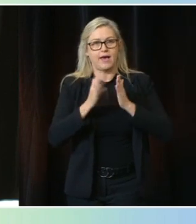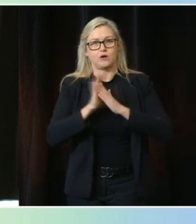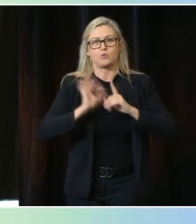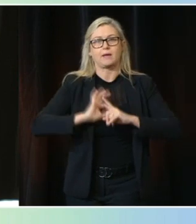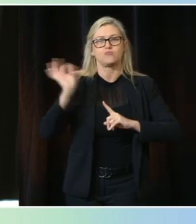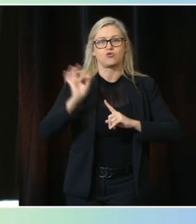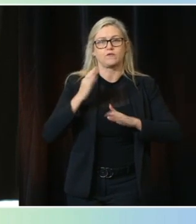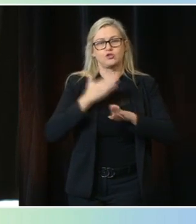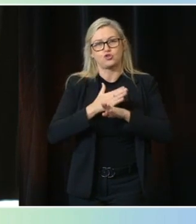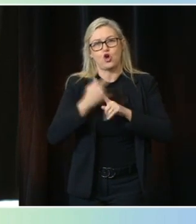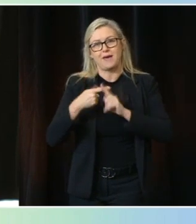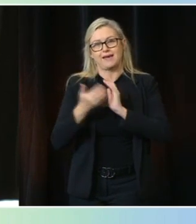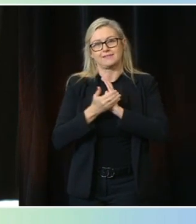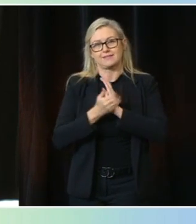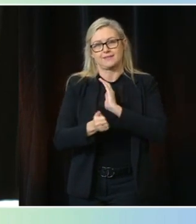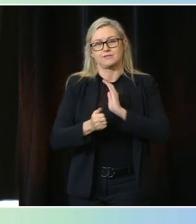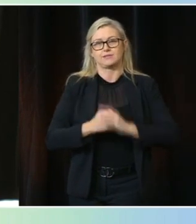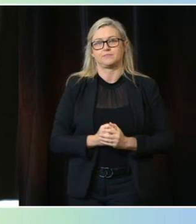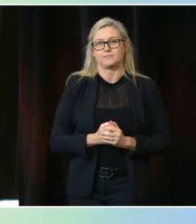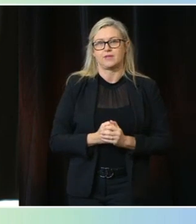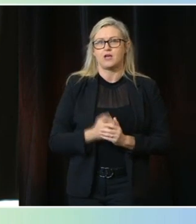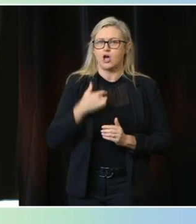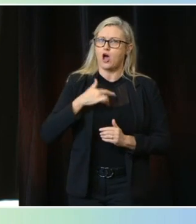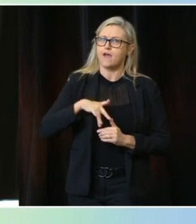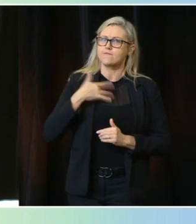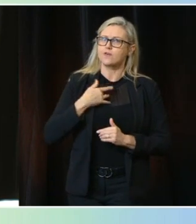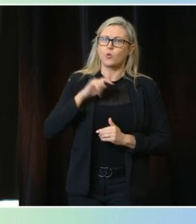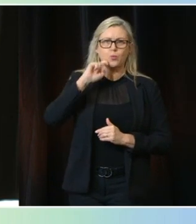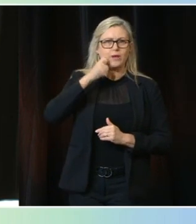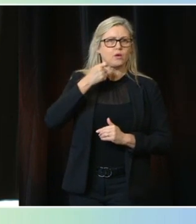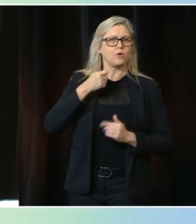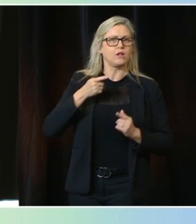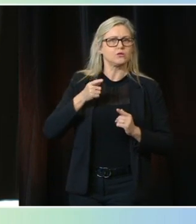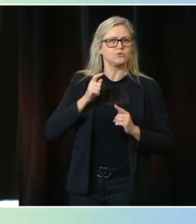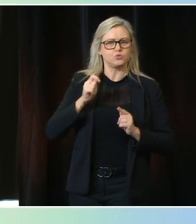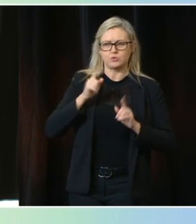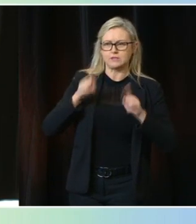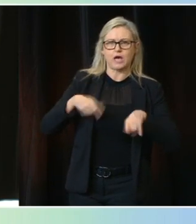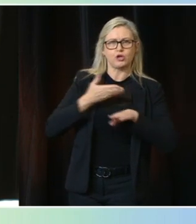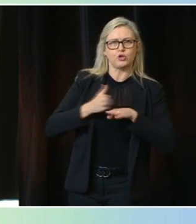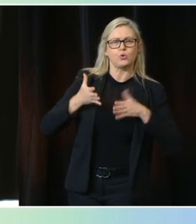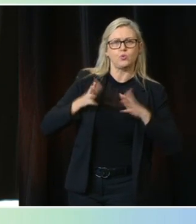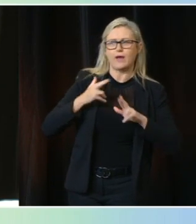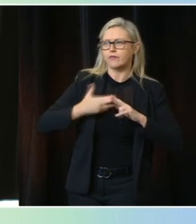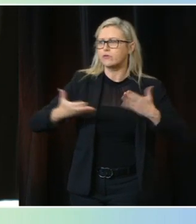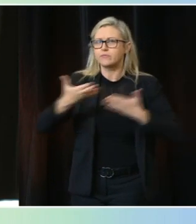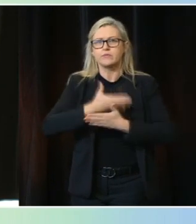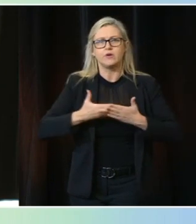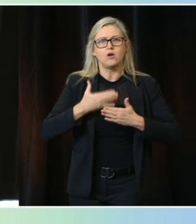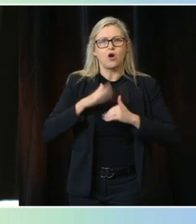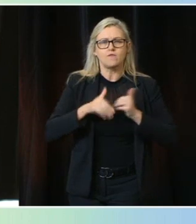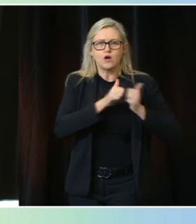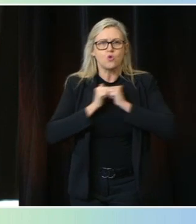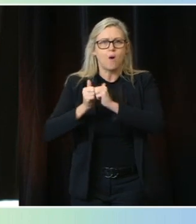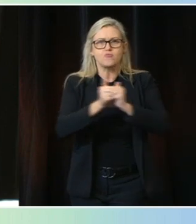Summit marks the beginning of a new culture of cooperation a new focus on working together to deal with the Urgent challenges